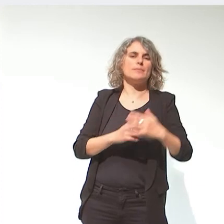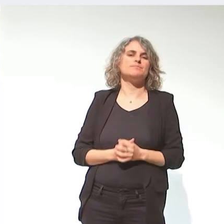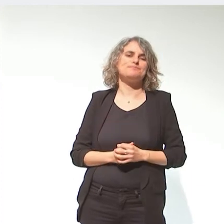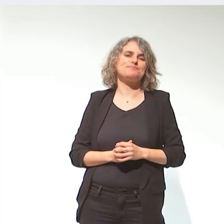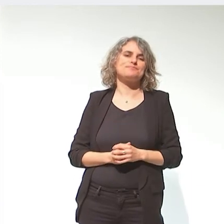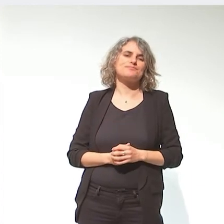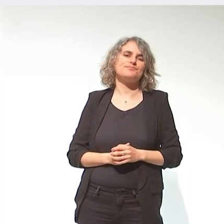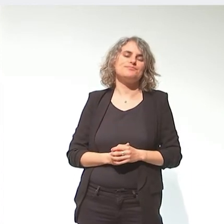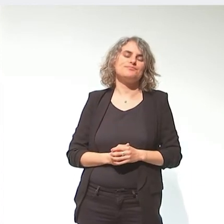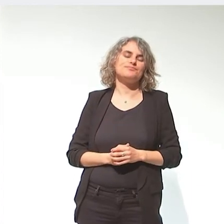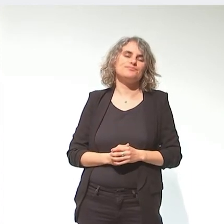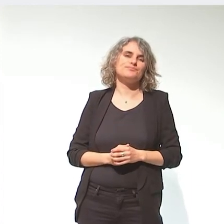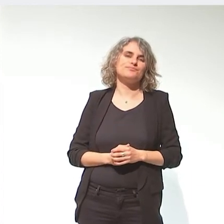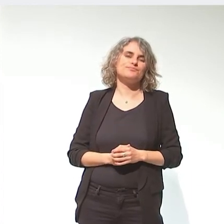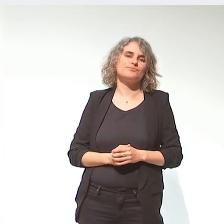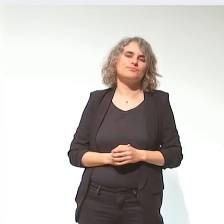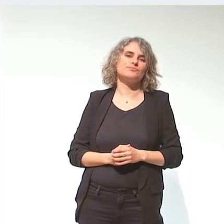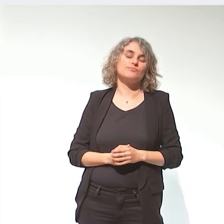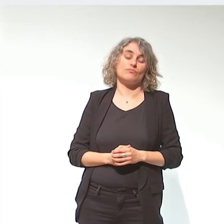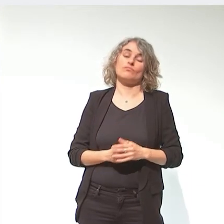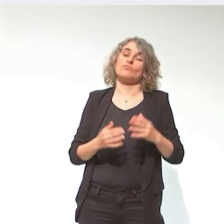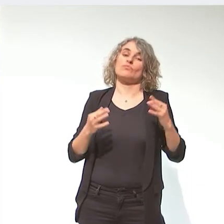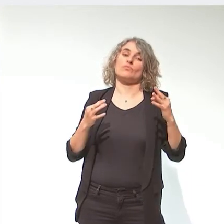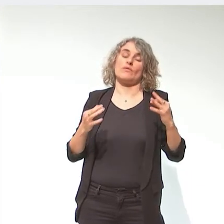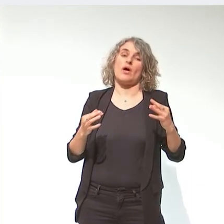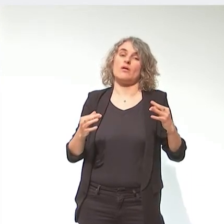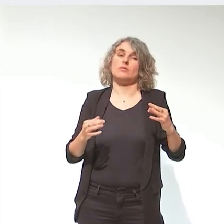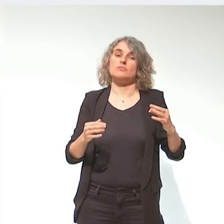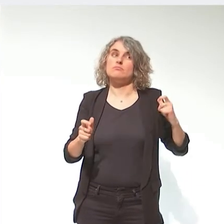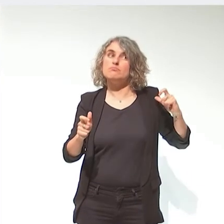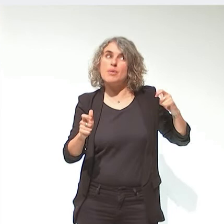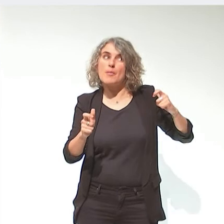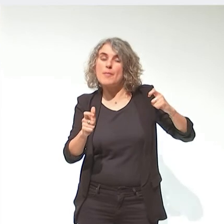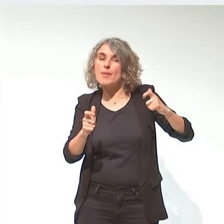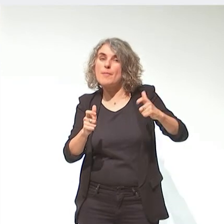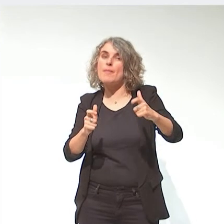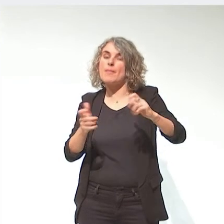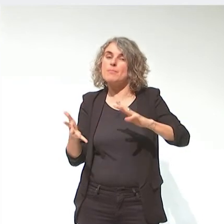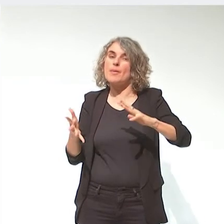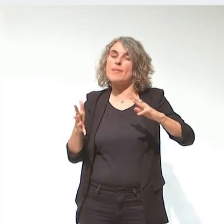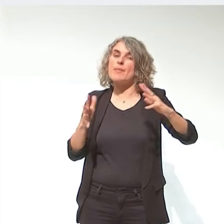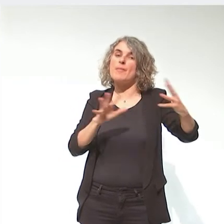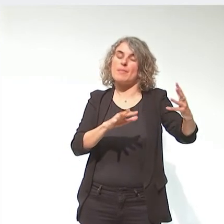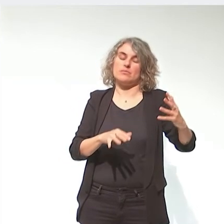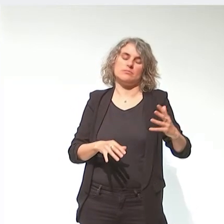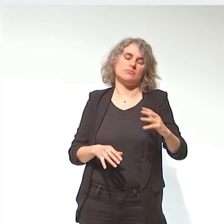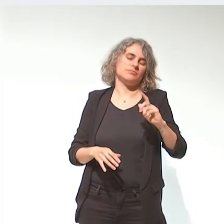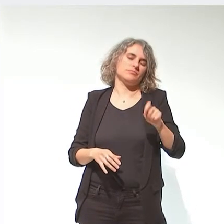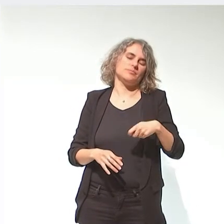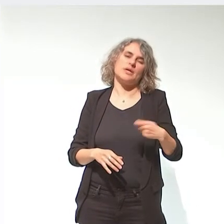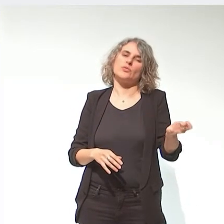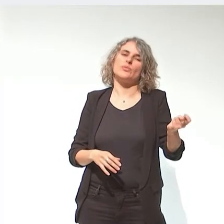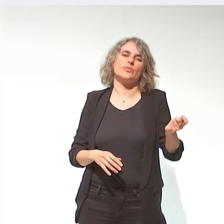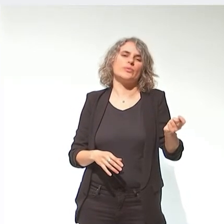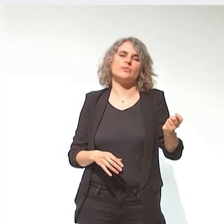we prepare to have one society with those with disabilities